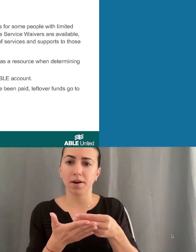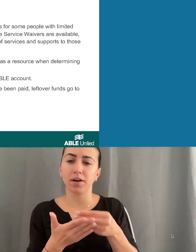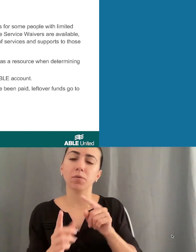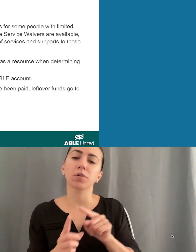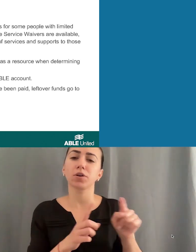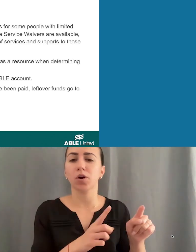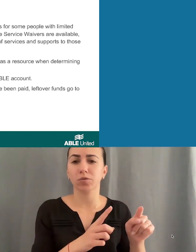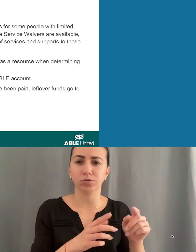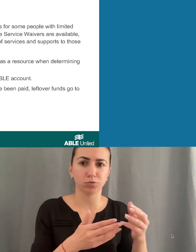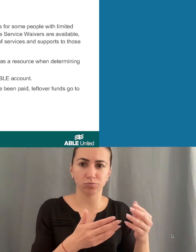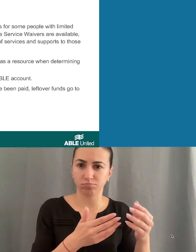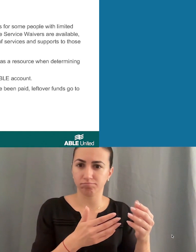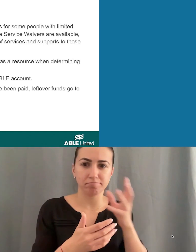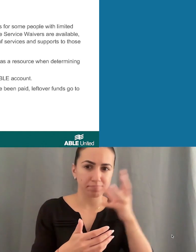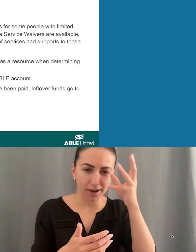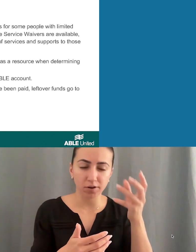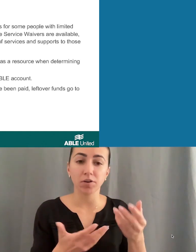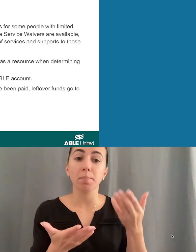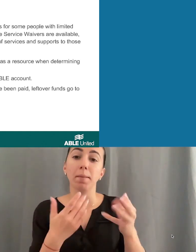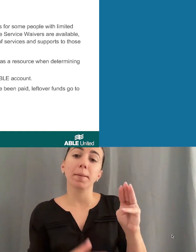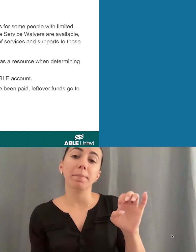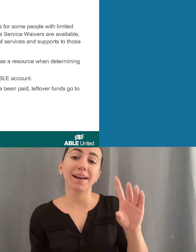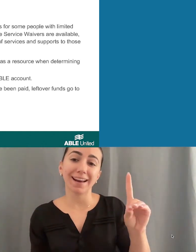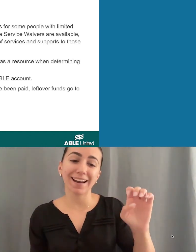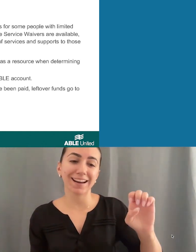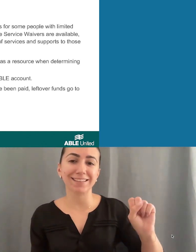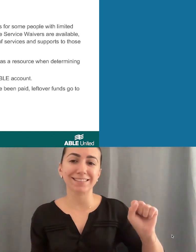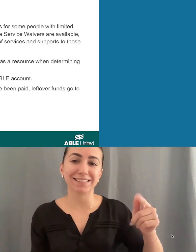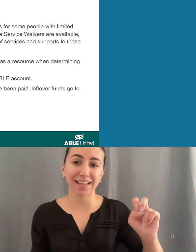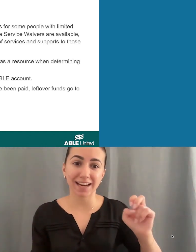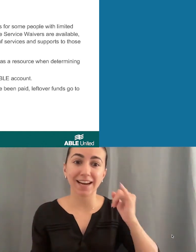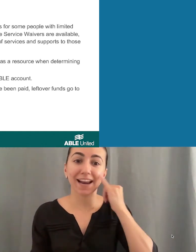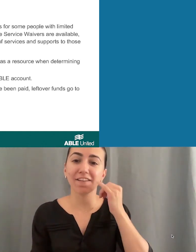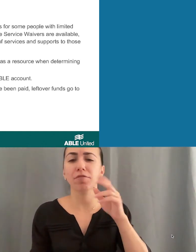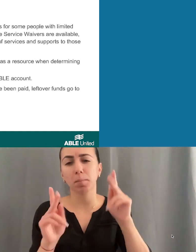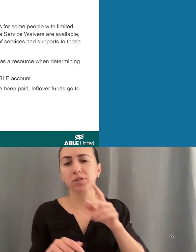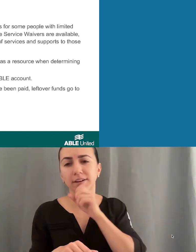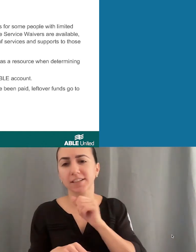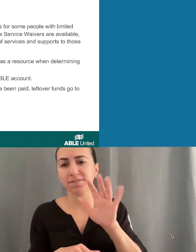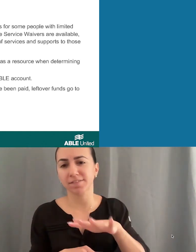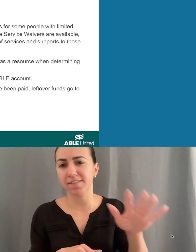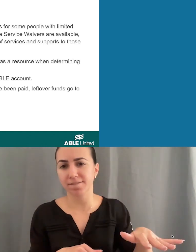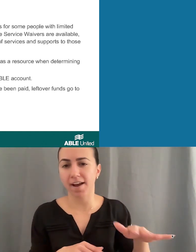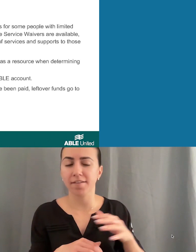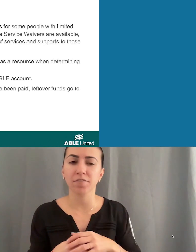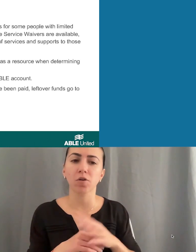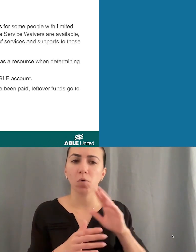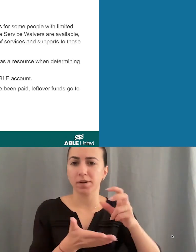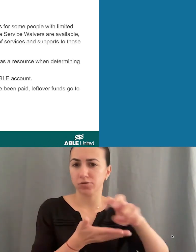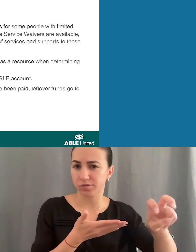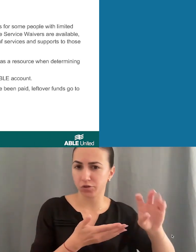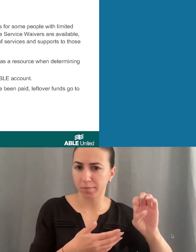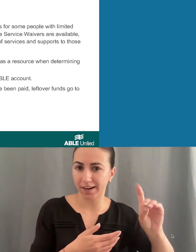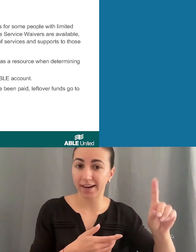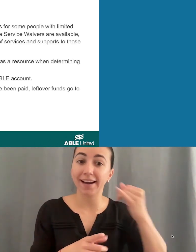beneficiary. Now, there may be Medicaid estate recovery if the beneficiary is over 55, so keep that in mind. And also, if you move